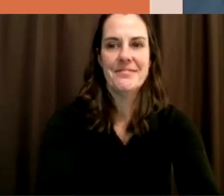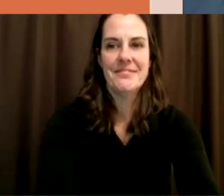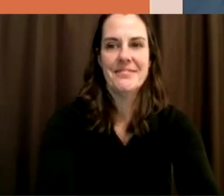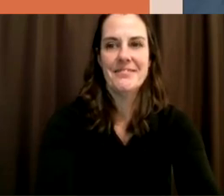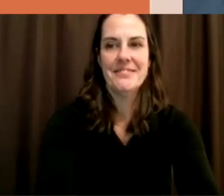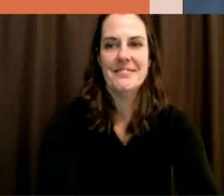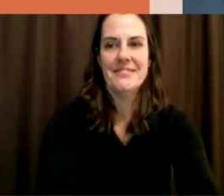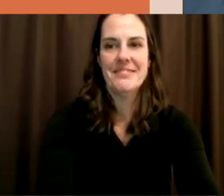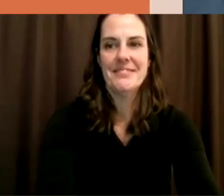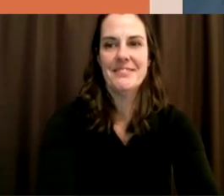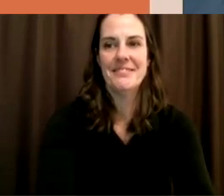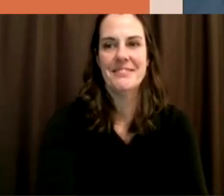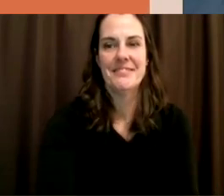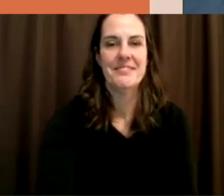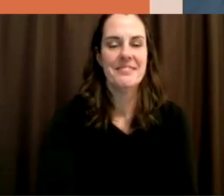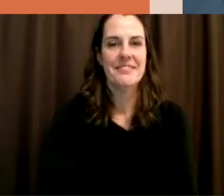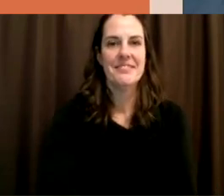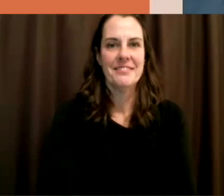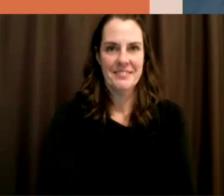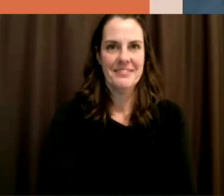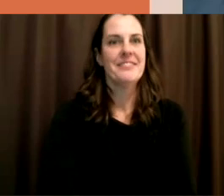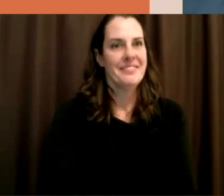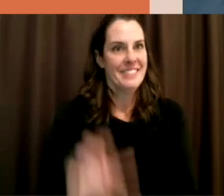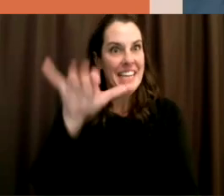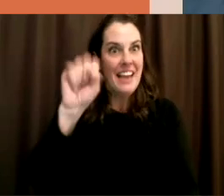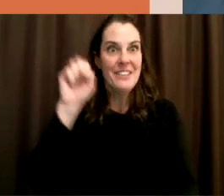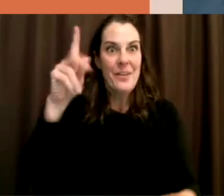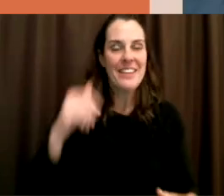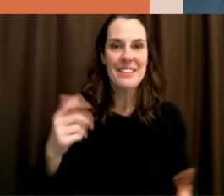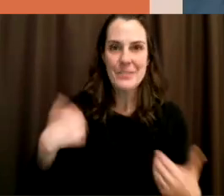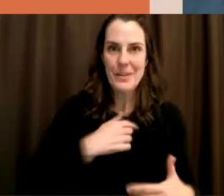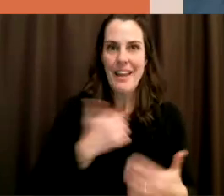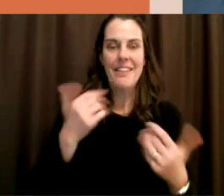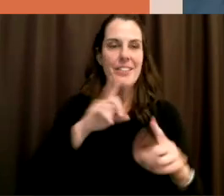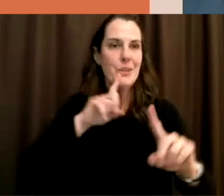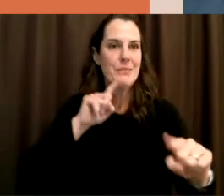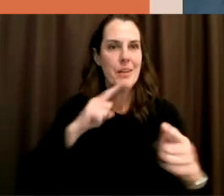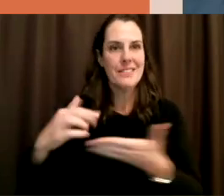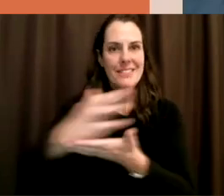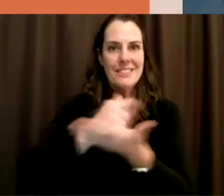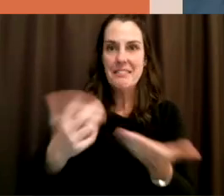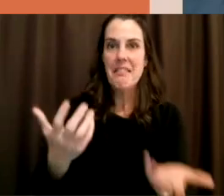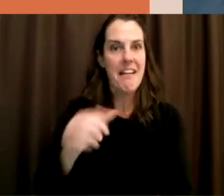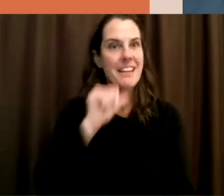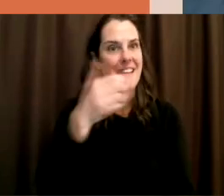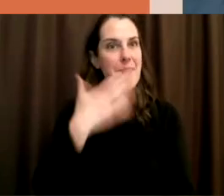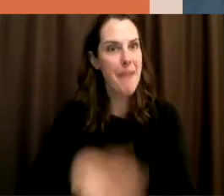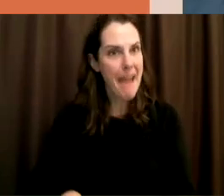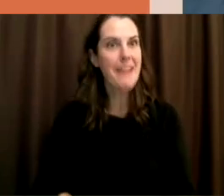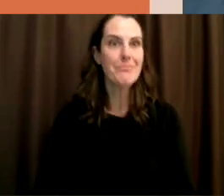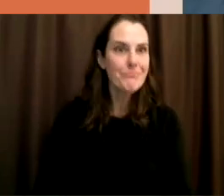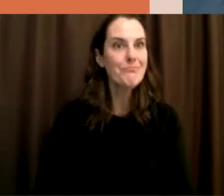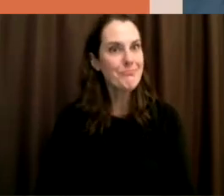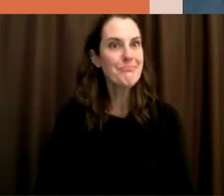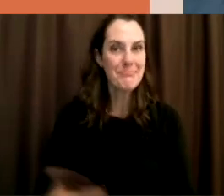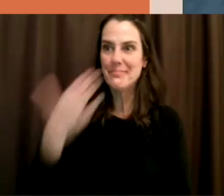Can you see Okay. the slide? Yes. So we've got the responses here. Looks like we didn't do too bad. This is good.